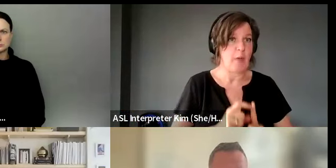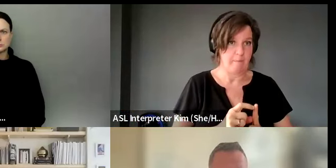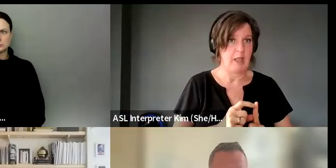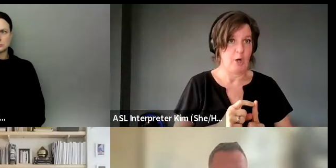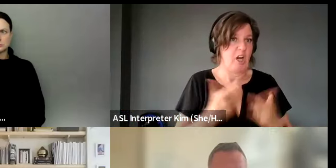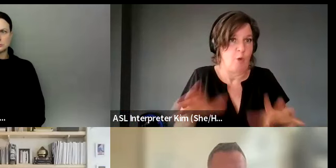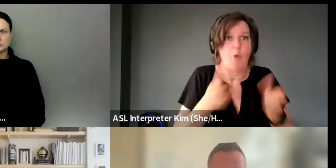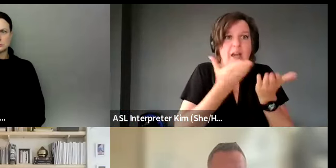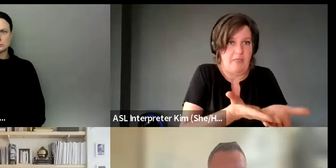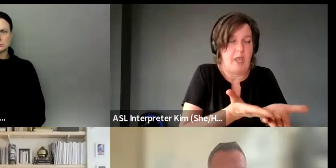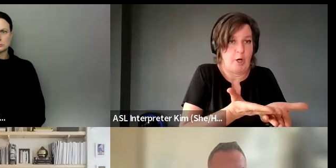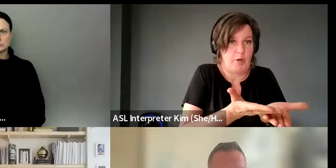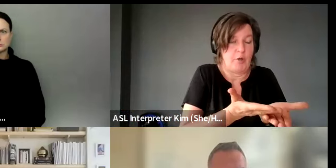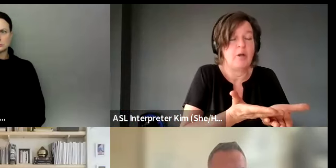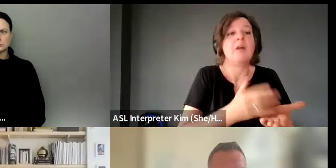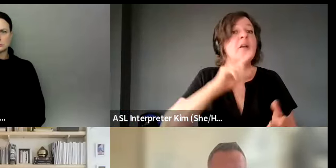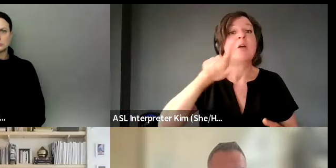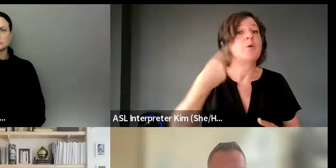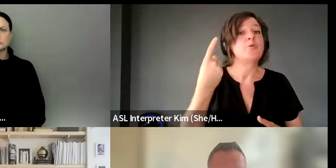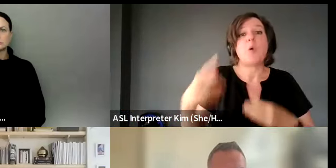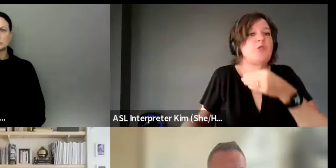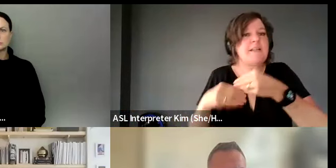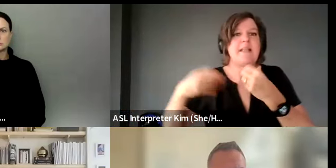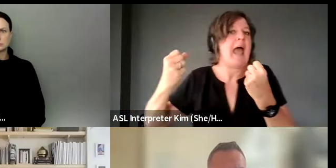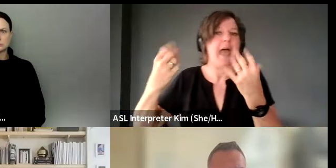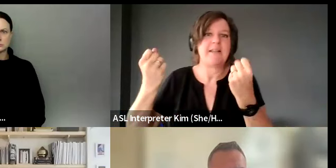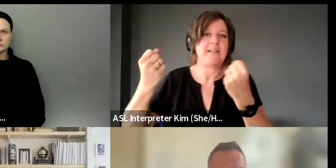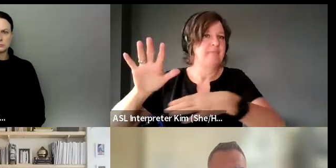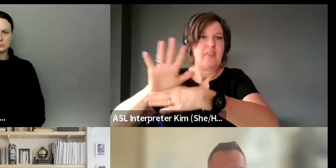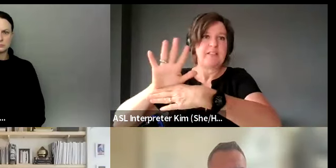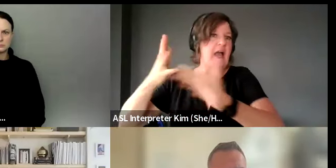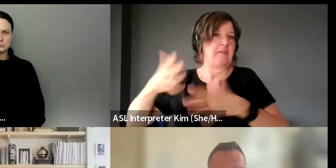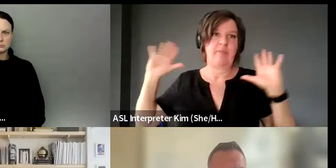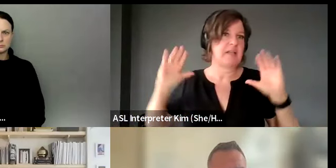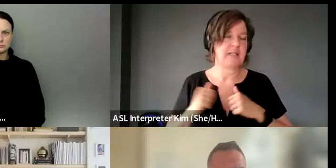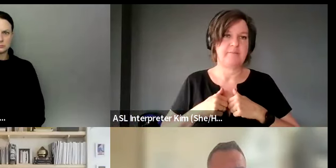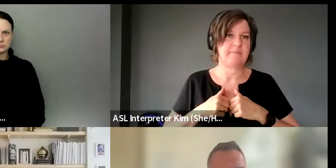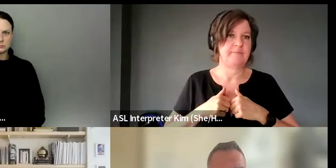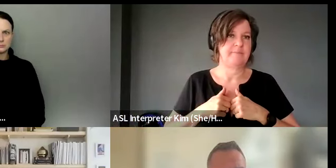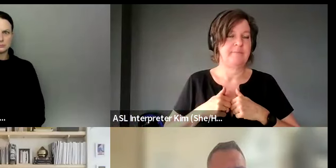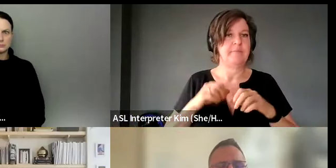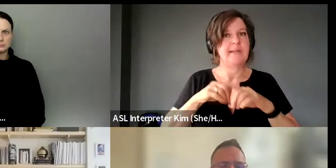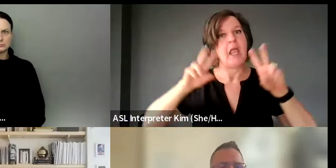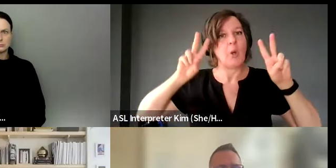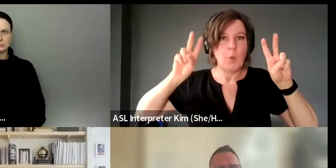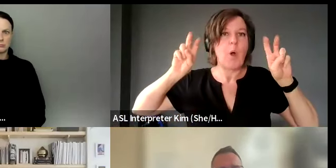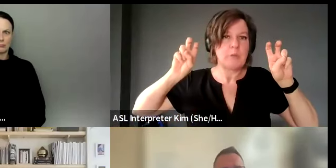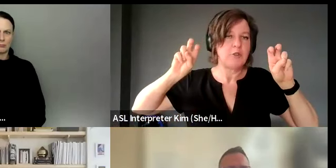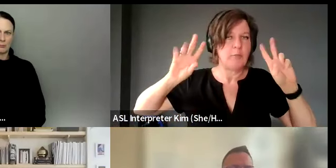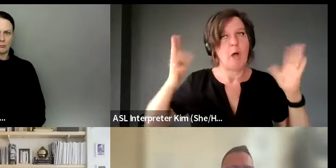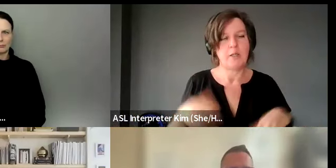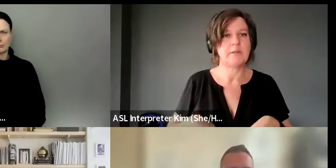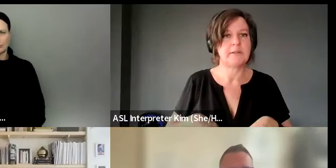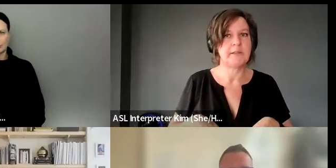it would only be a matter of creating the videos, only in quotation marks, because of course